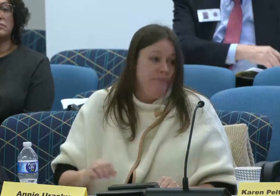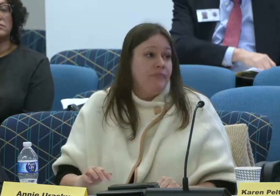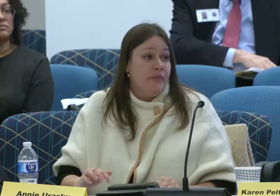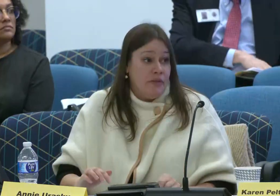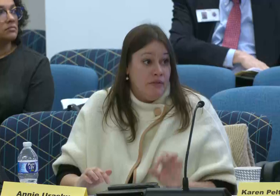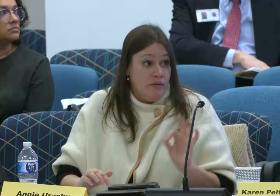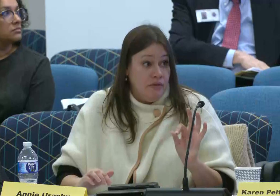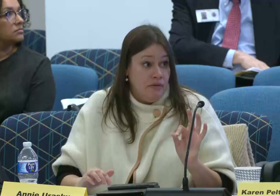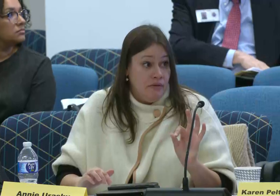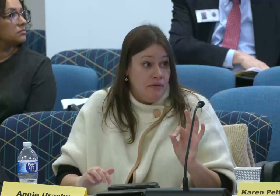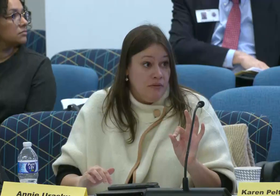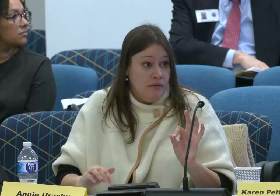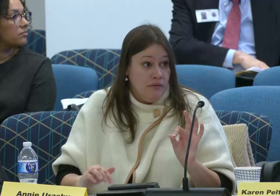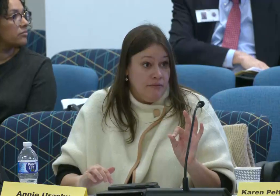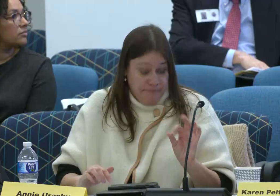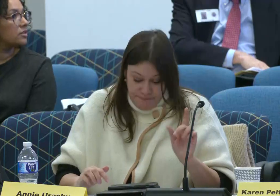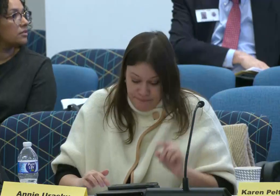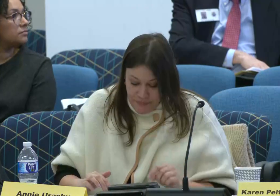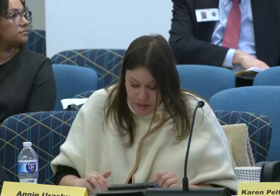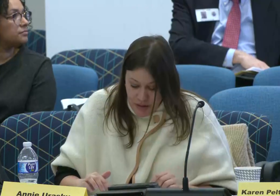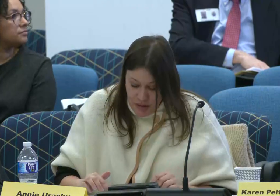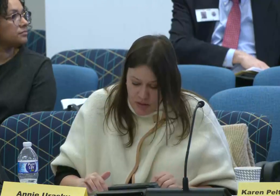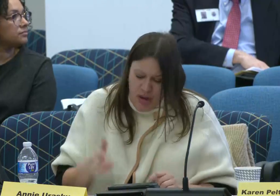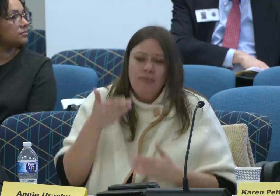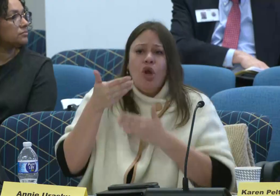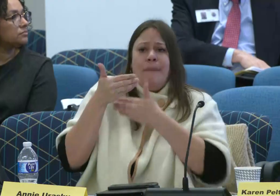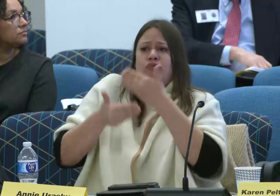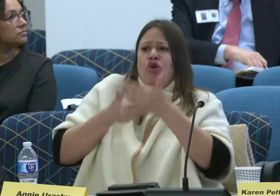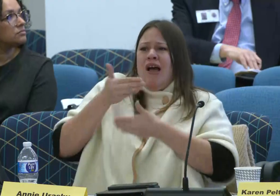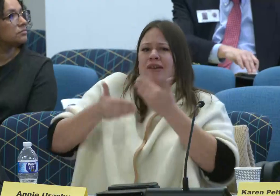as well as involving various stakeholders.